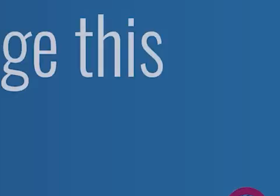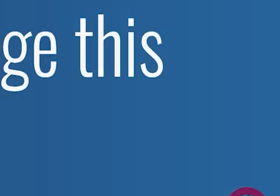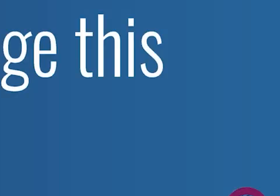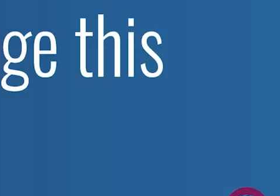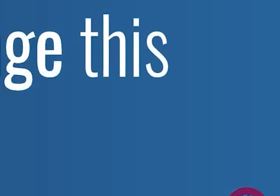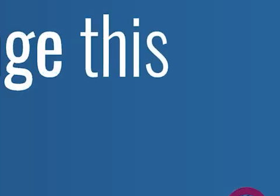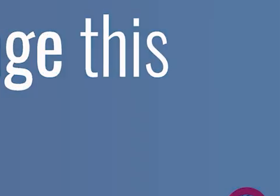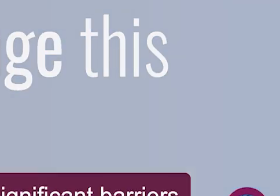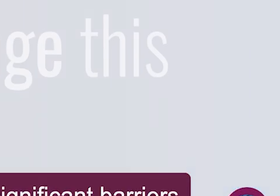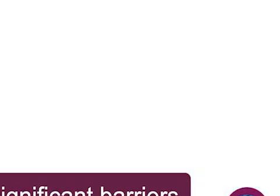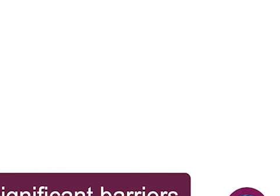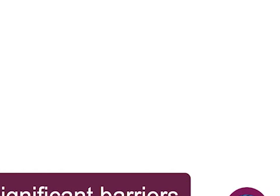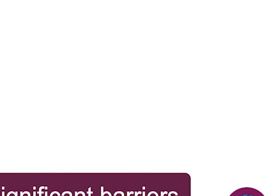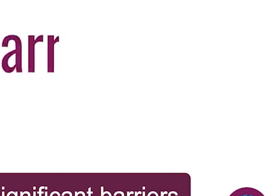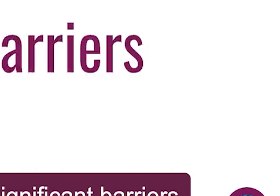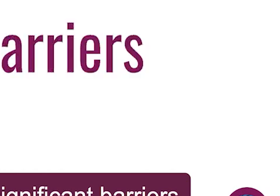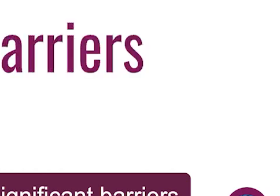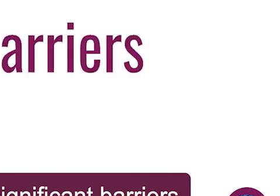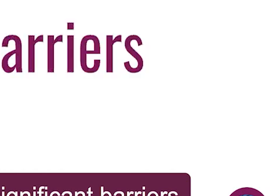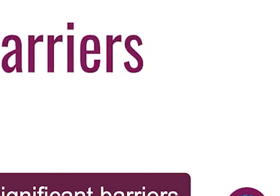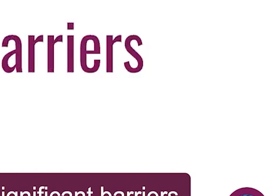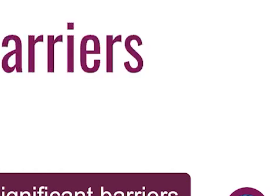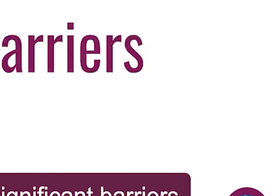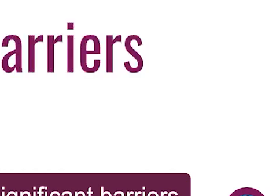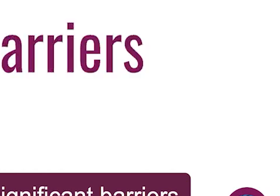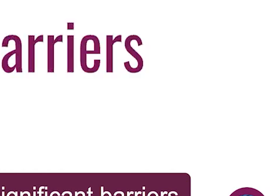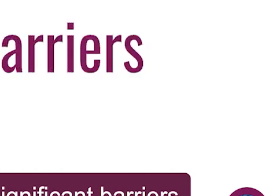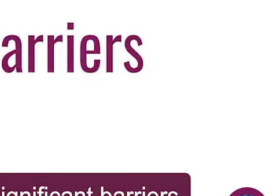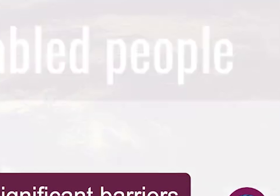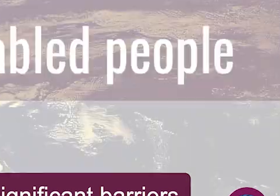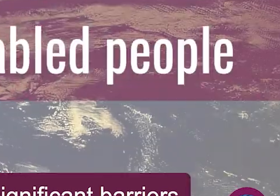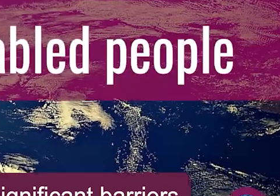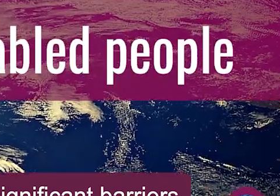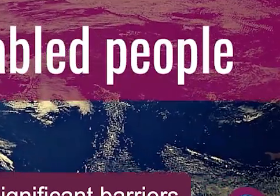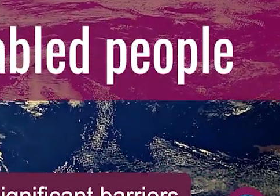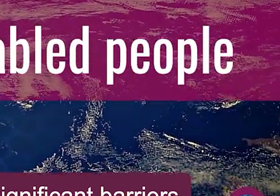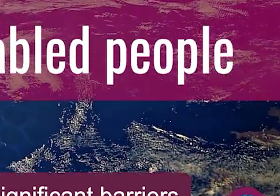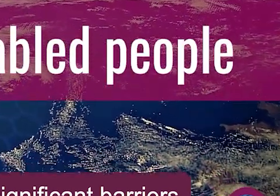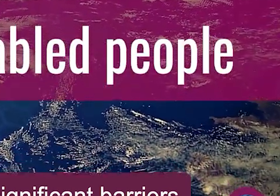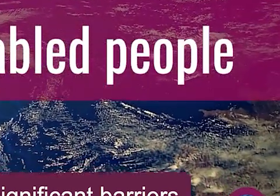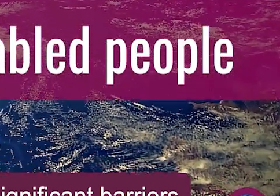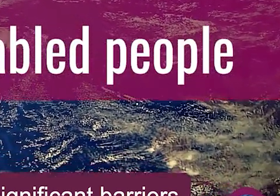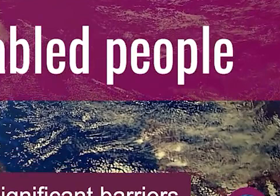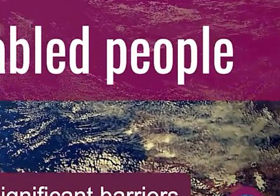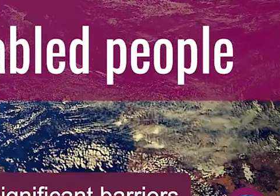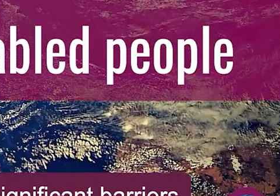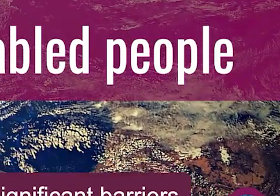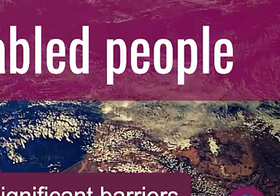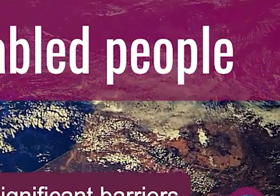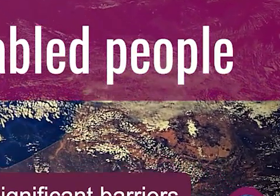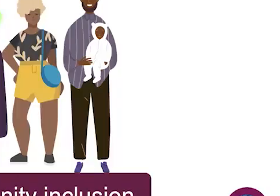people. We can change this. WID focuses on 3 of the most significant barriers facing 1.3 billion disabled